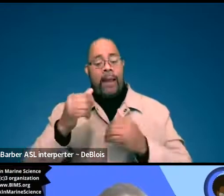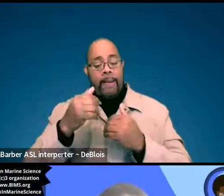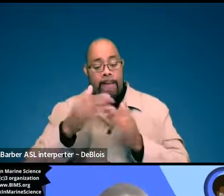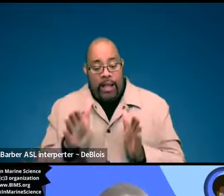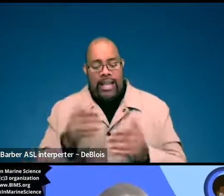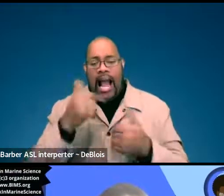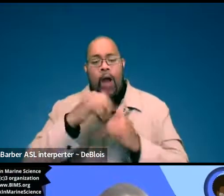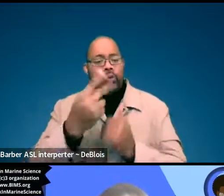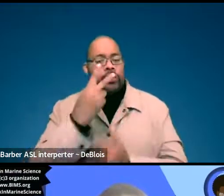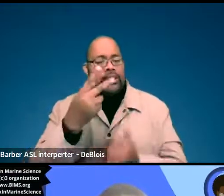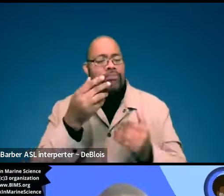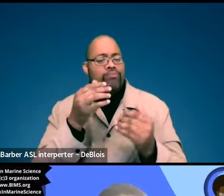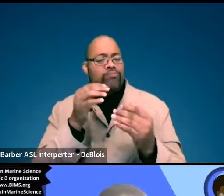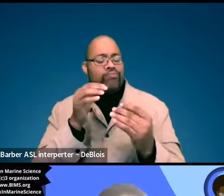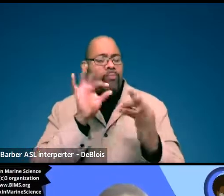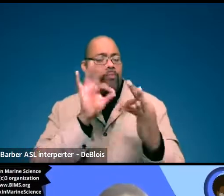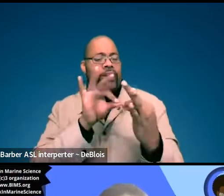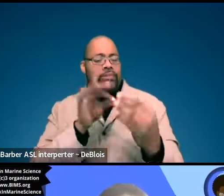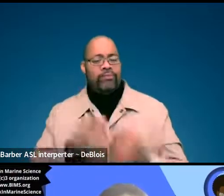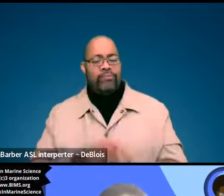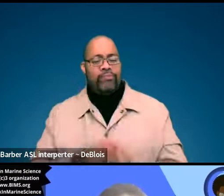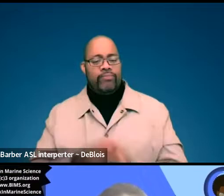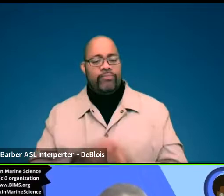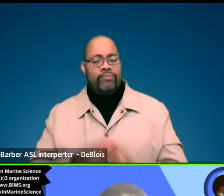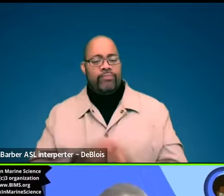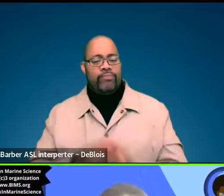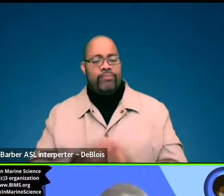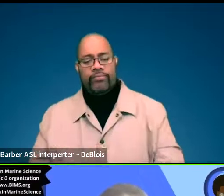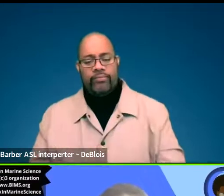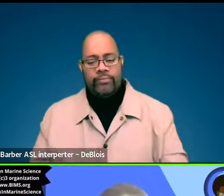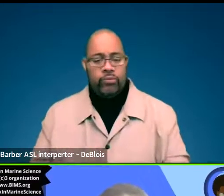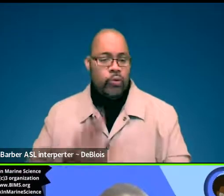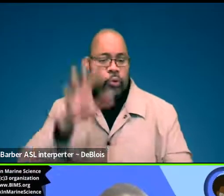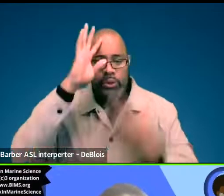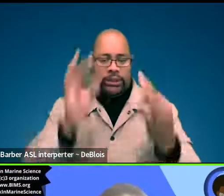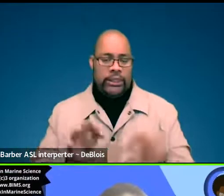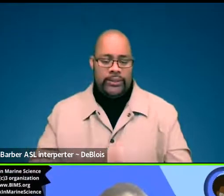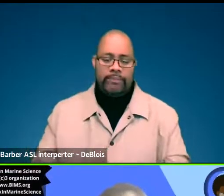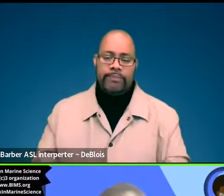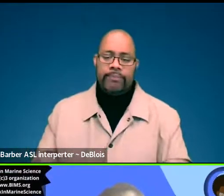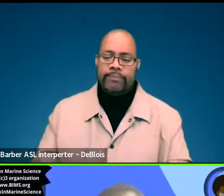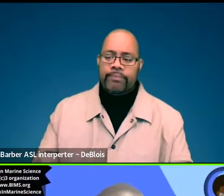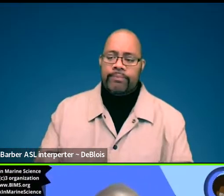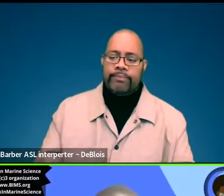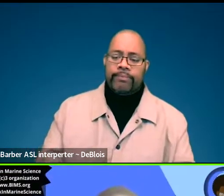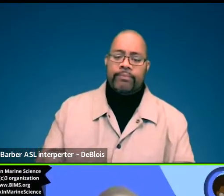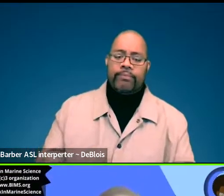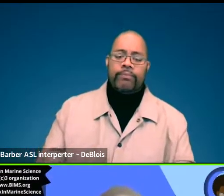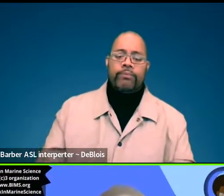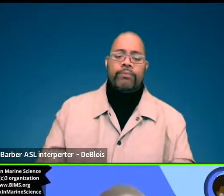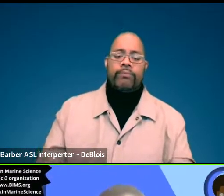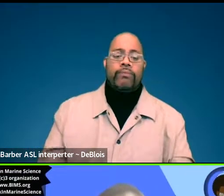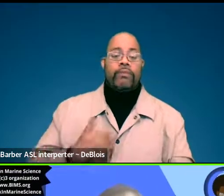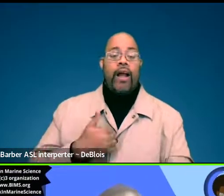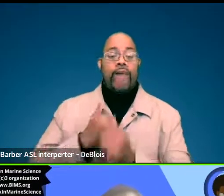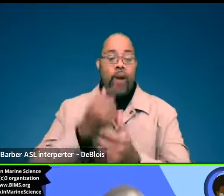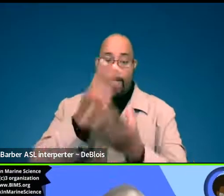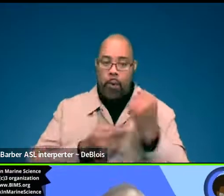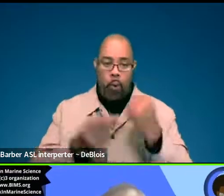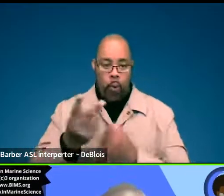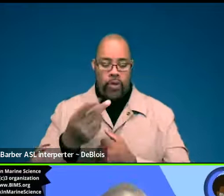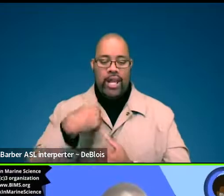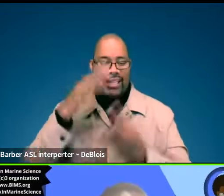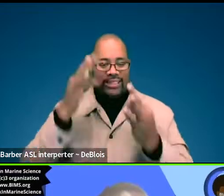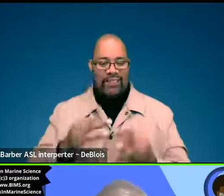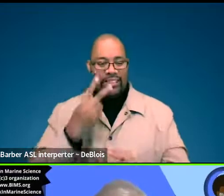however you see fit. That's pretty interesting. Yeah, so I mean, I follow both of you, and so I've